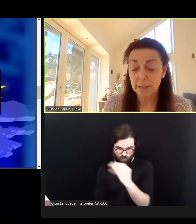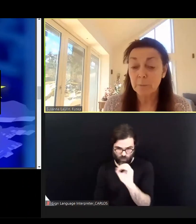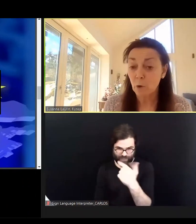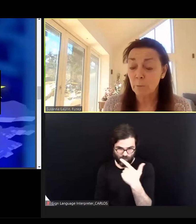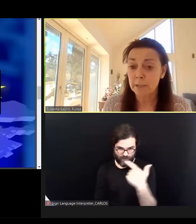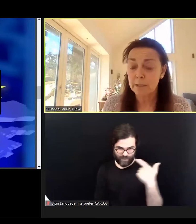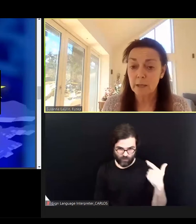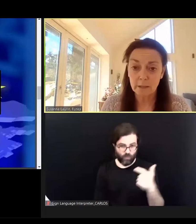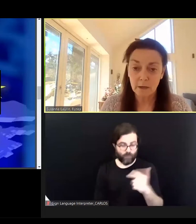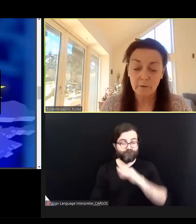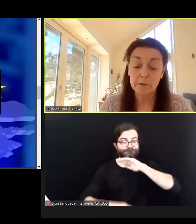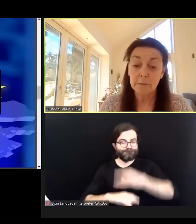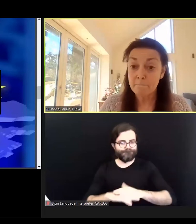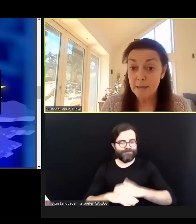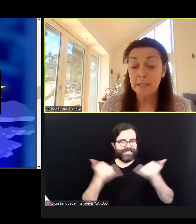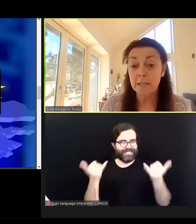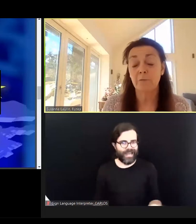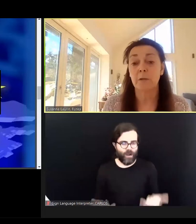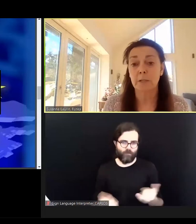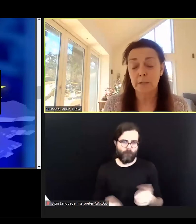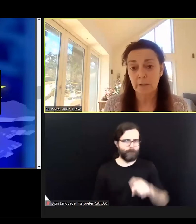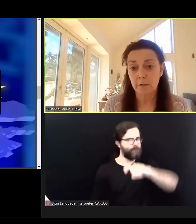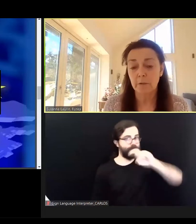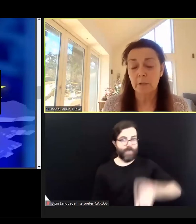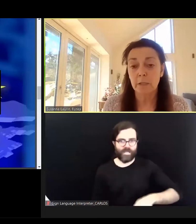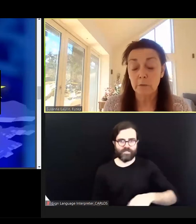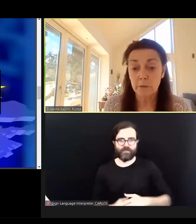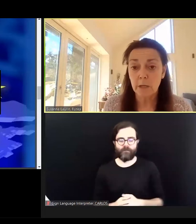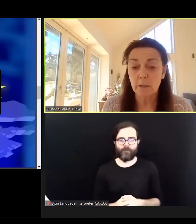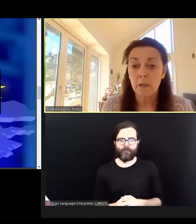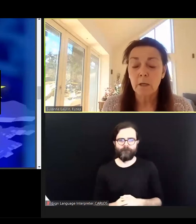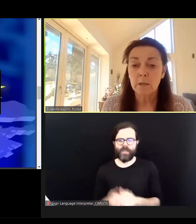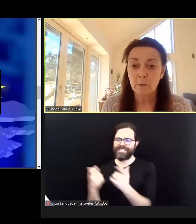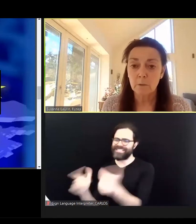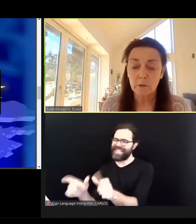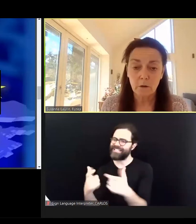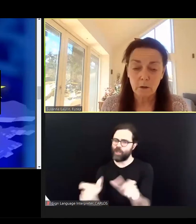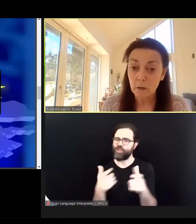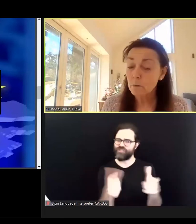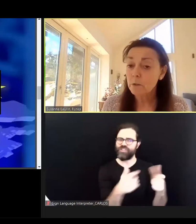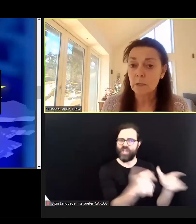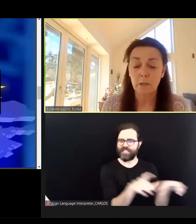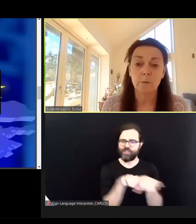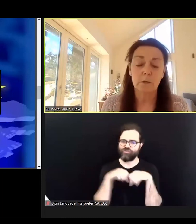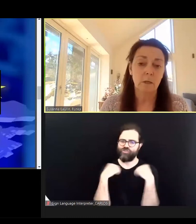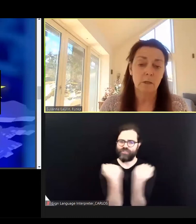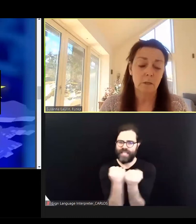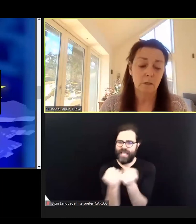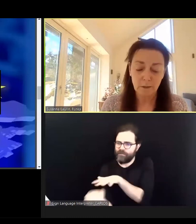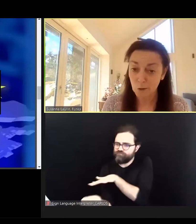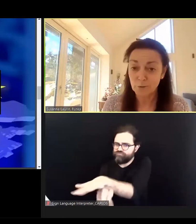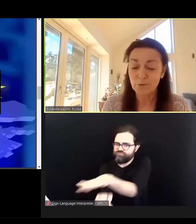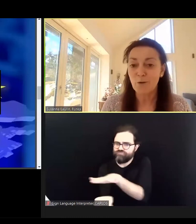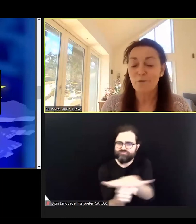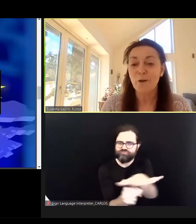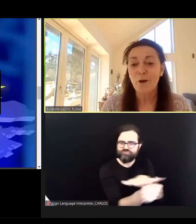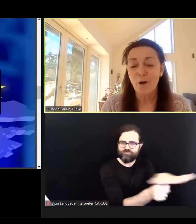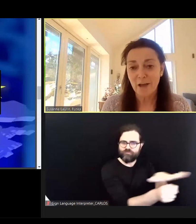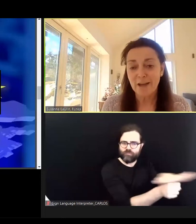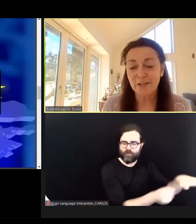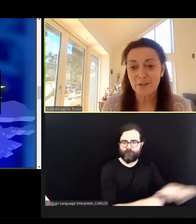on. So it doesn't matter what you do with the product or service, but as long as you kind of touch it in its way from